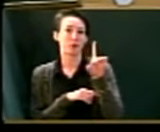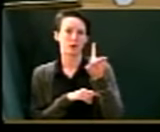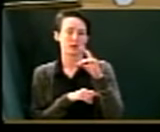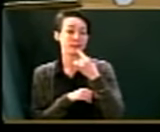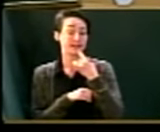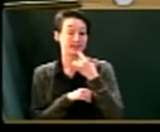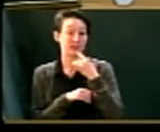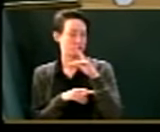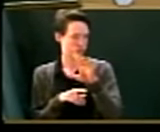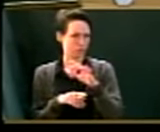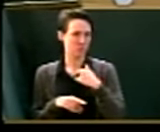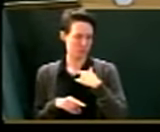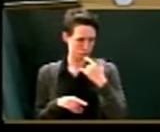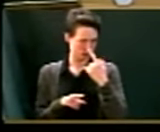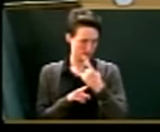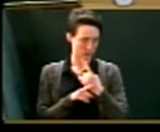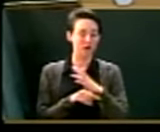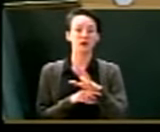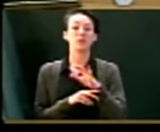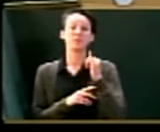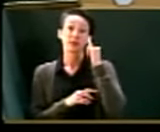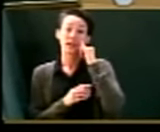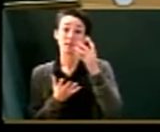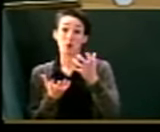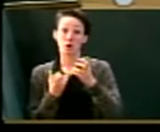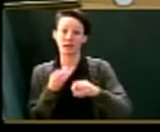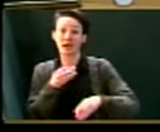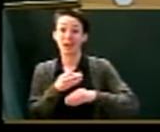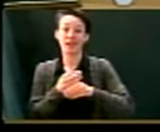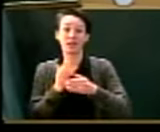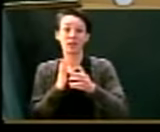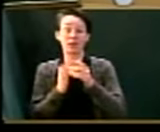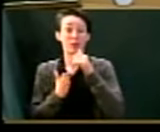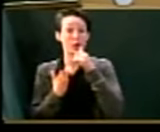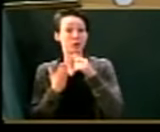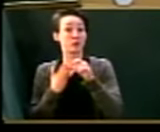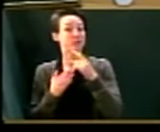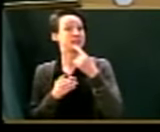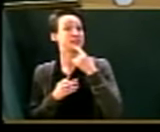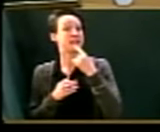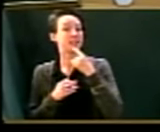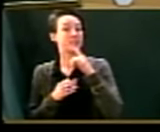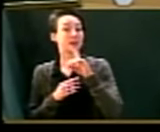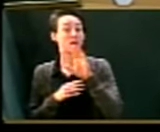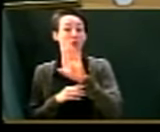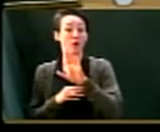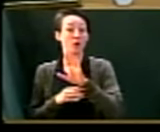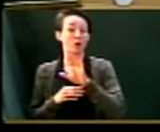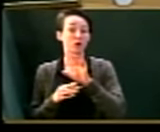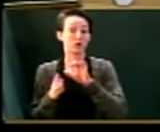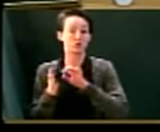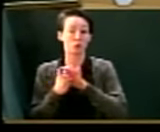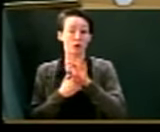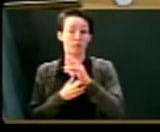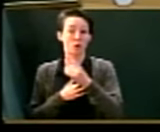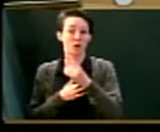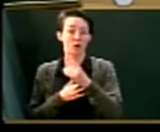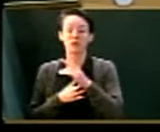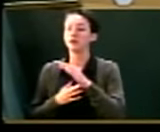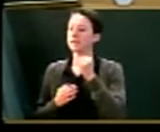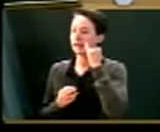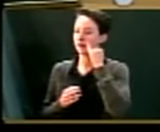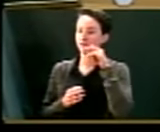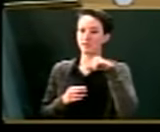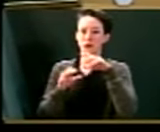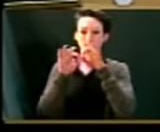correct, that if they want to add a letter to it stating that they're one. And if this